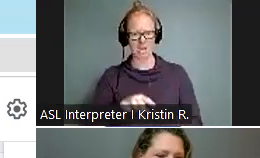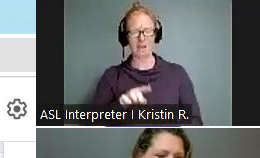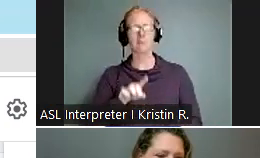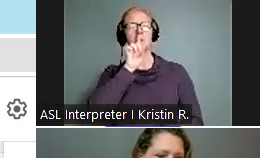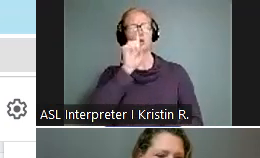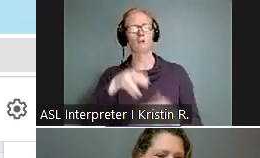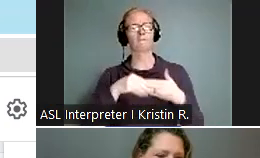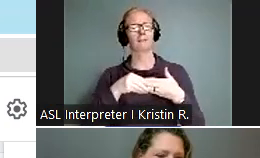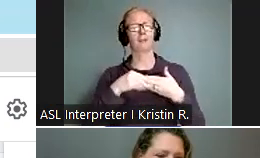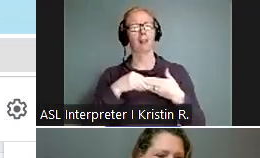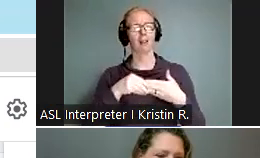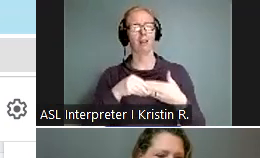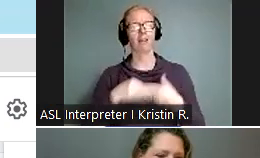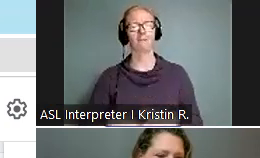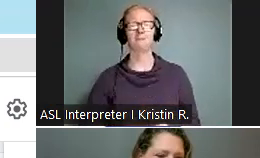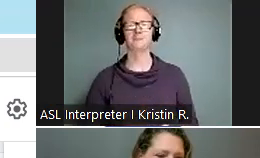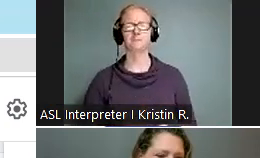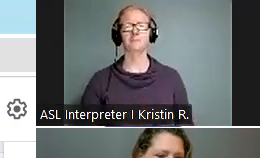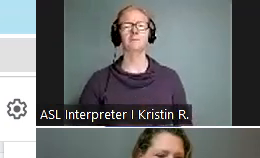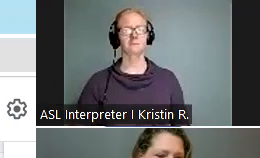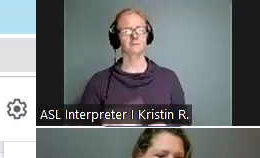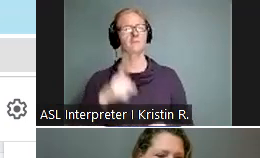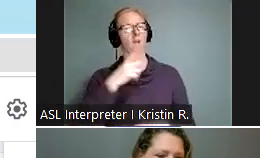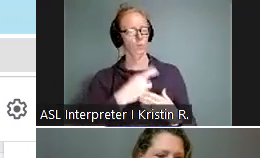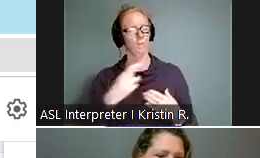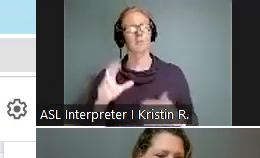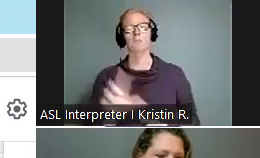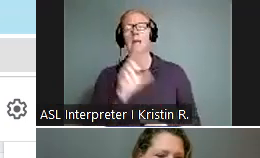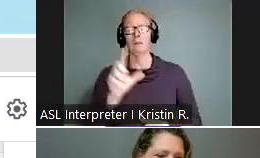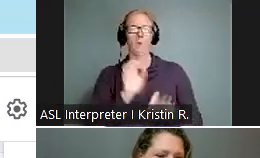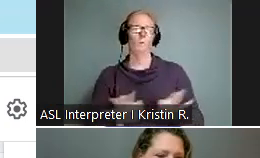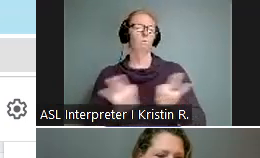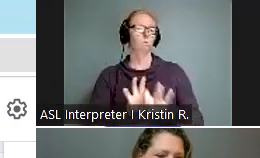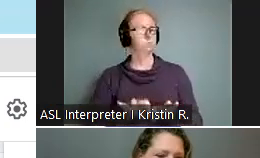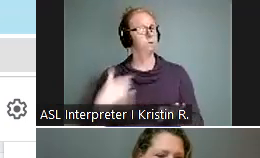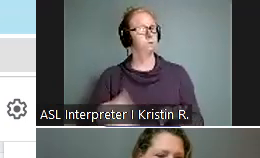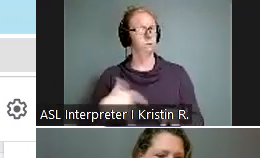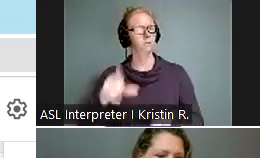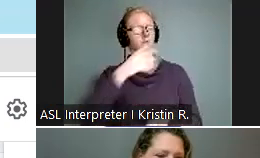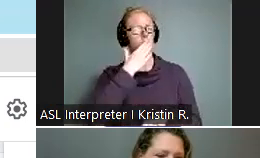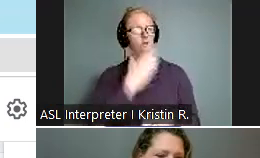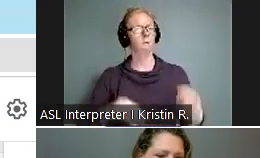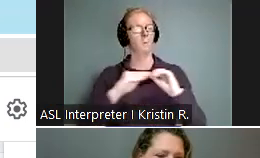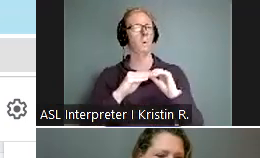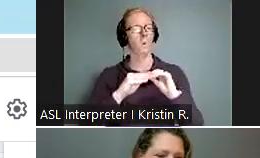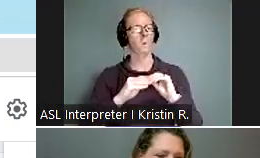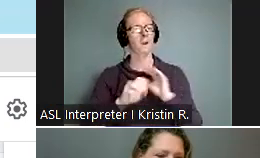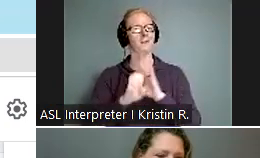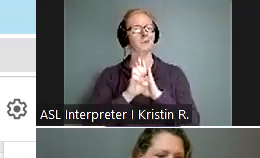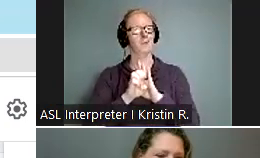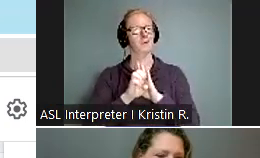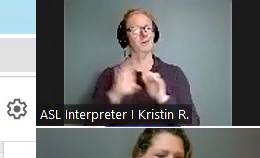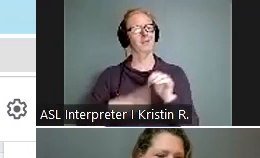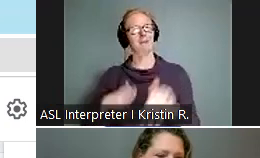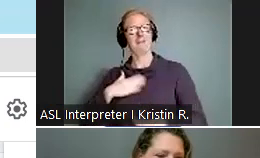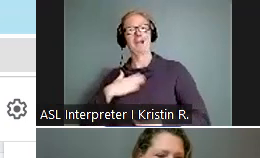flexible. Once again, I'd highly recommend this resource library. They're going to have additional examples of accommodations other than these